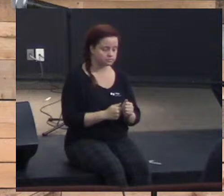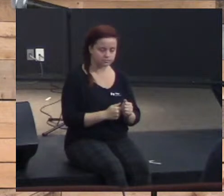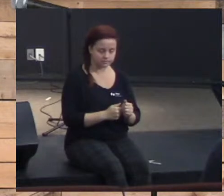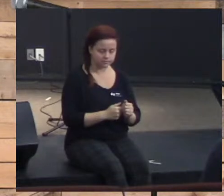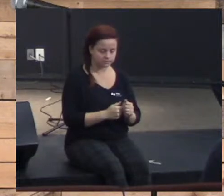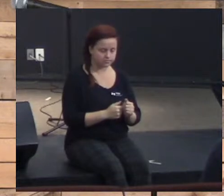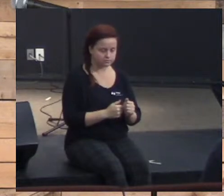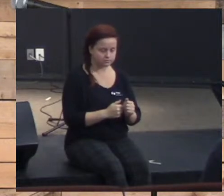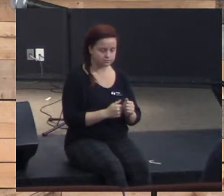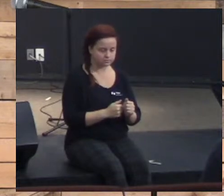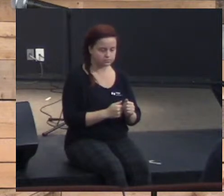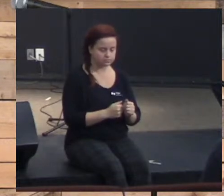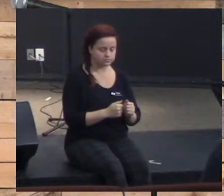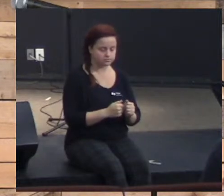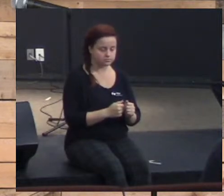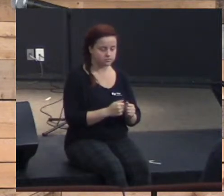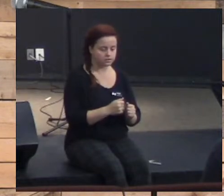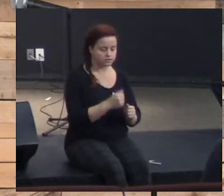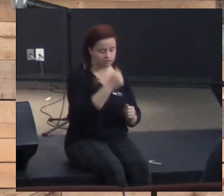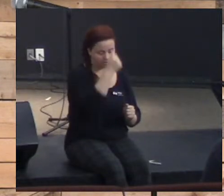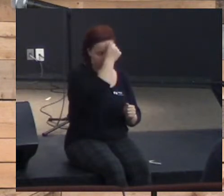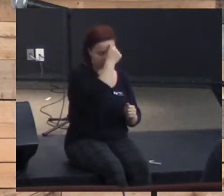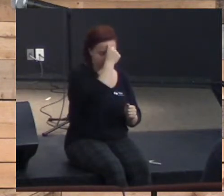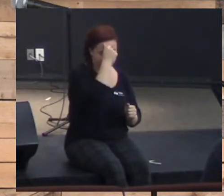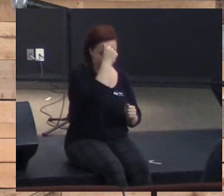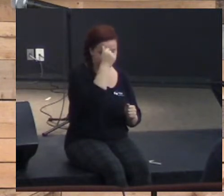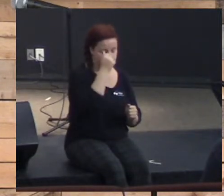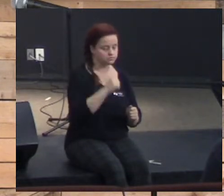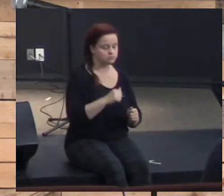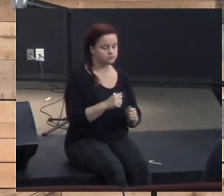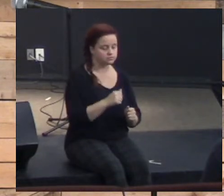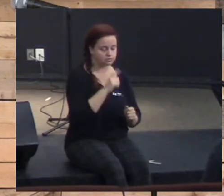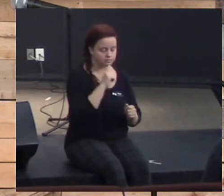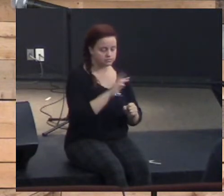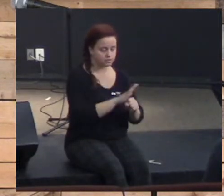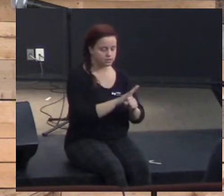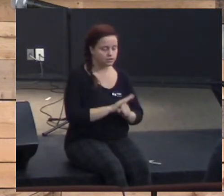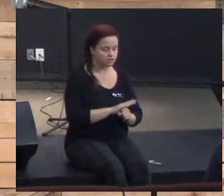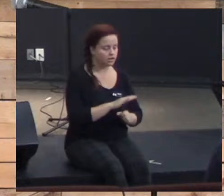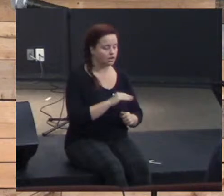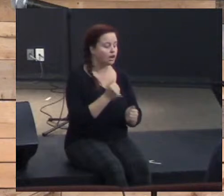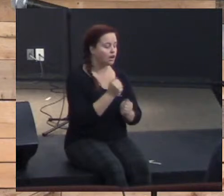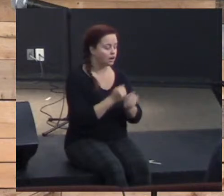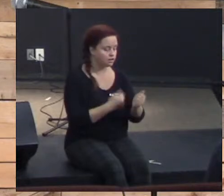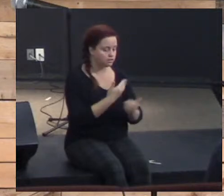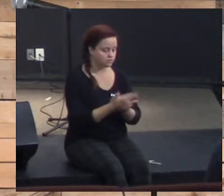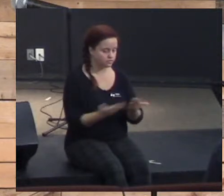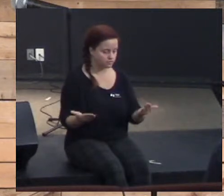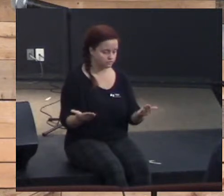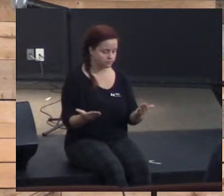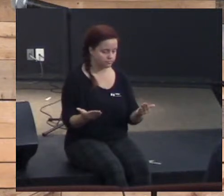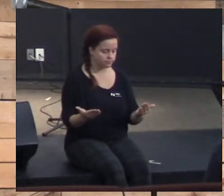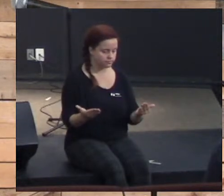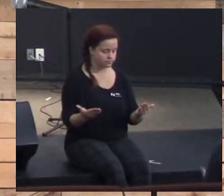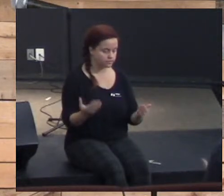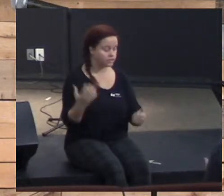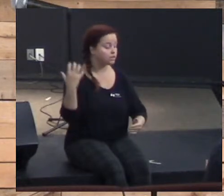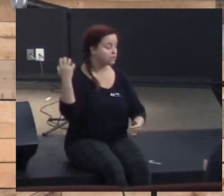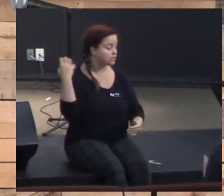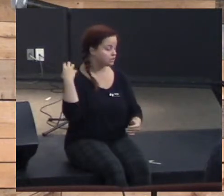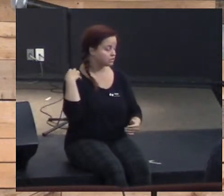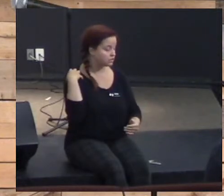had anointed and consecrated the altar with all its utensils, The chiefs of